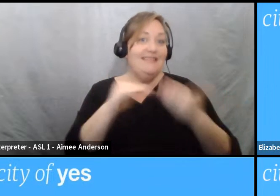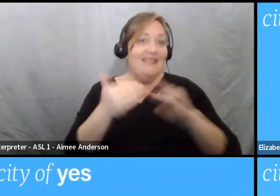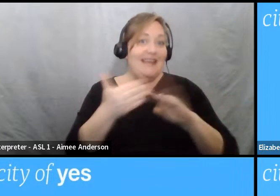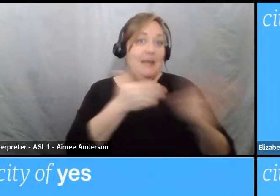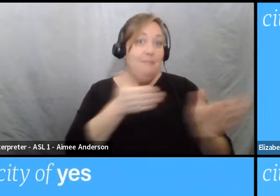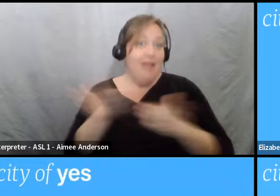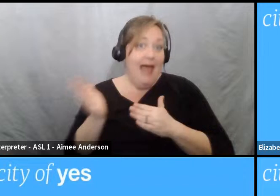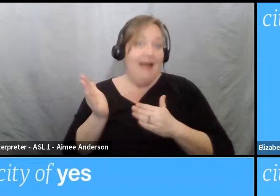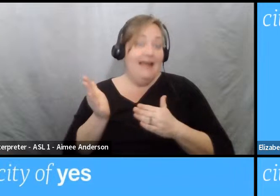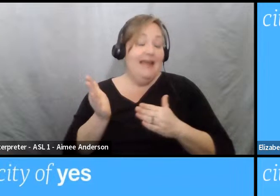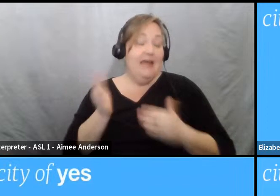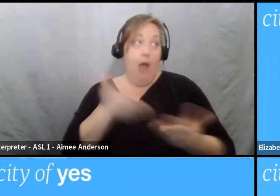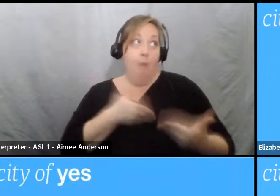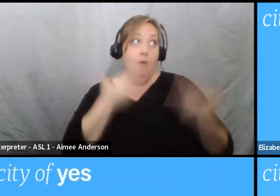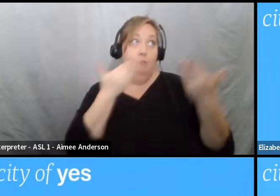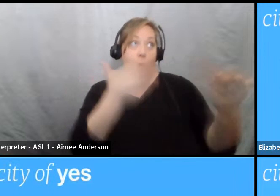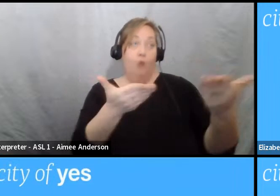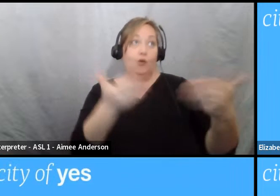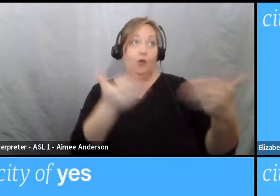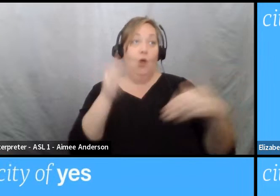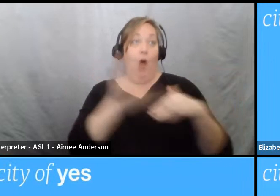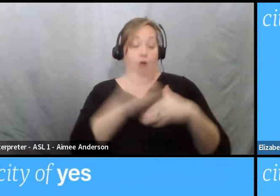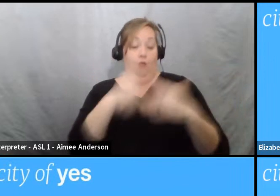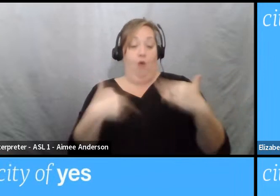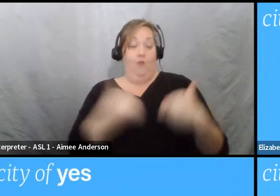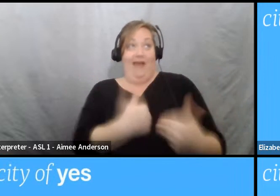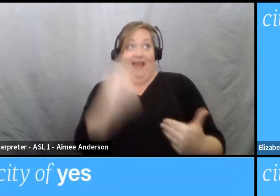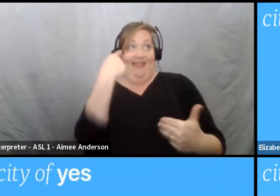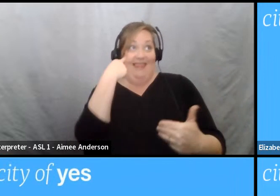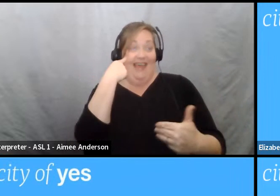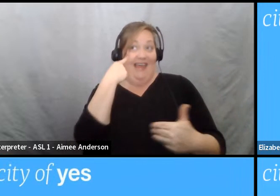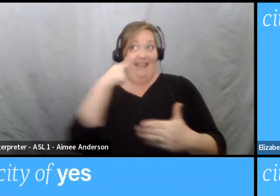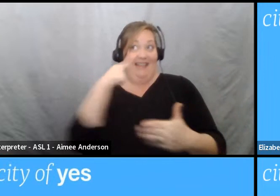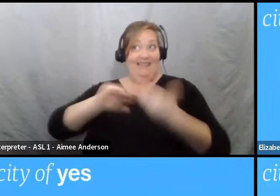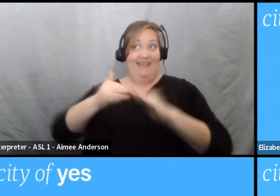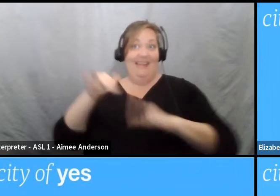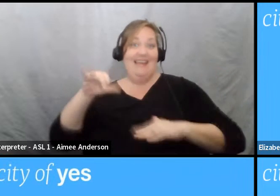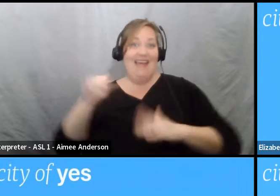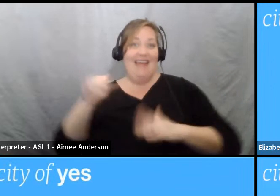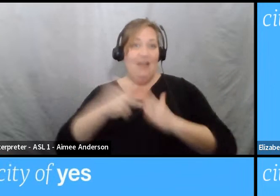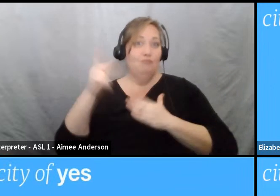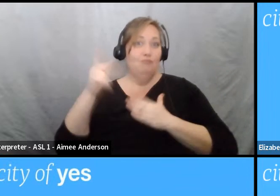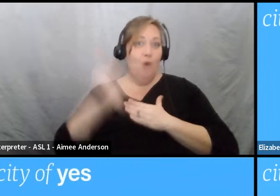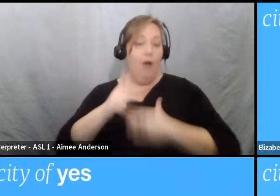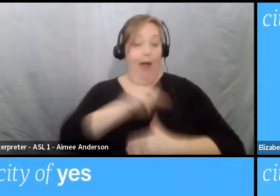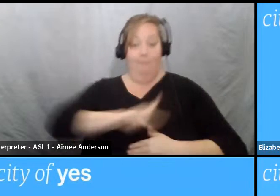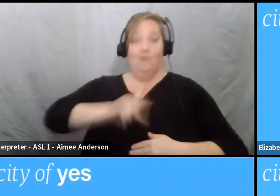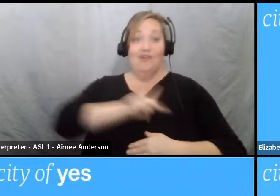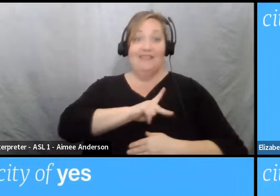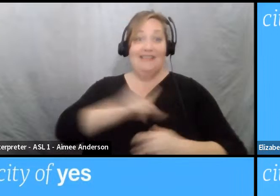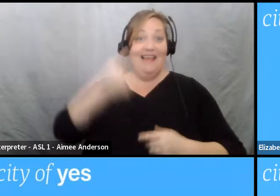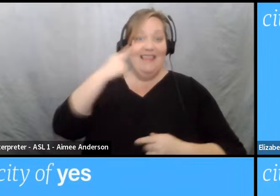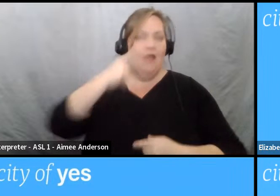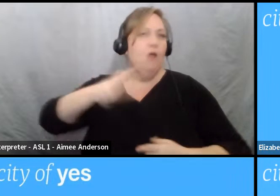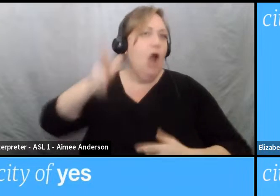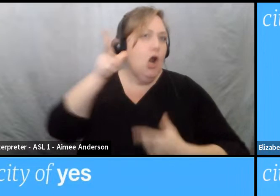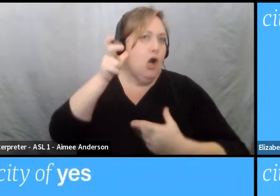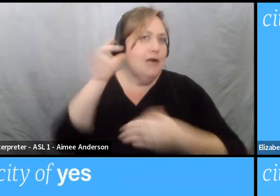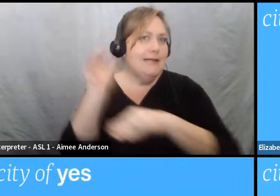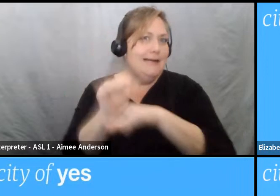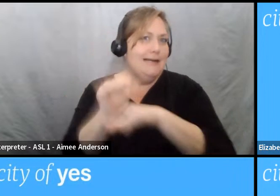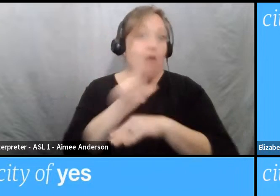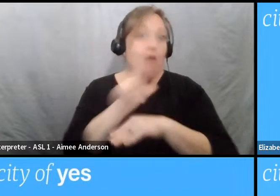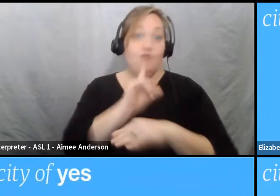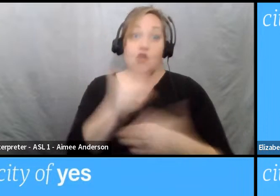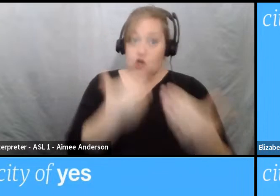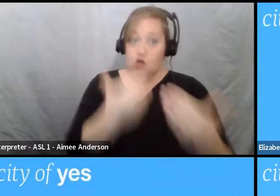a proposal also on what we think the City of Yes program. I personally think that what I heard tonight was very